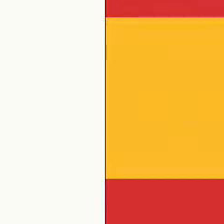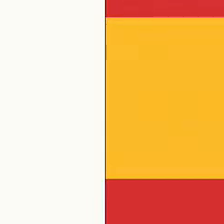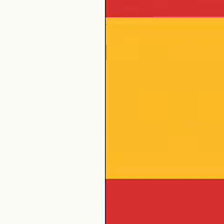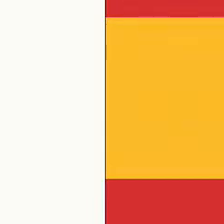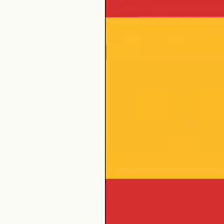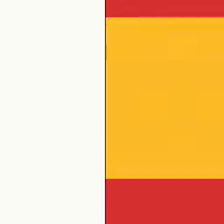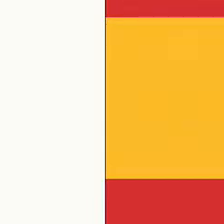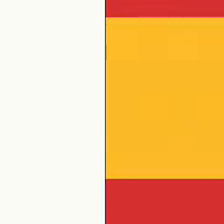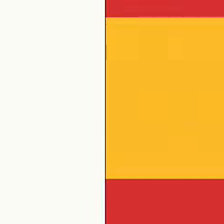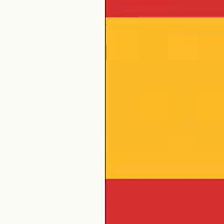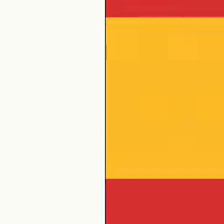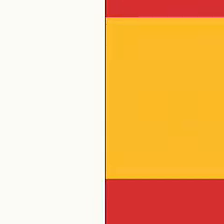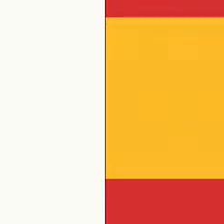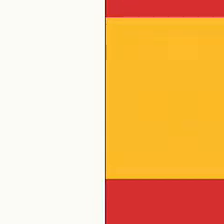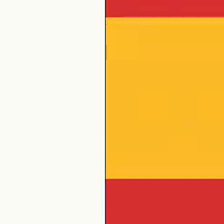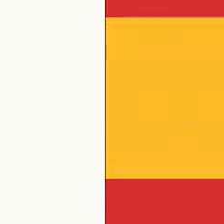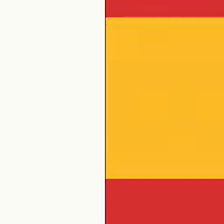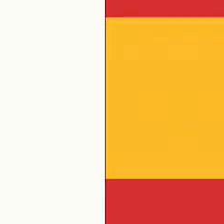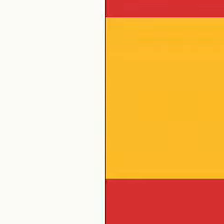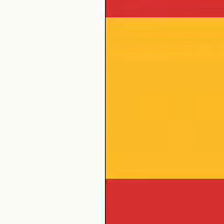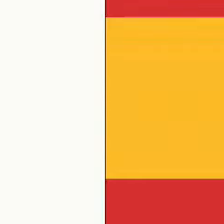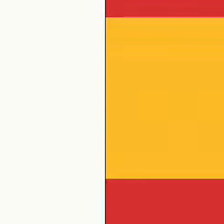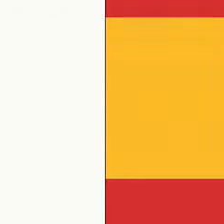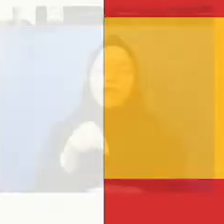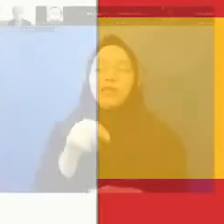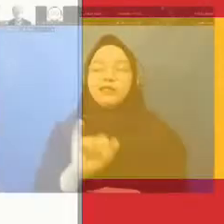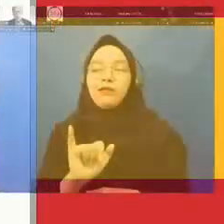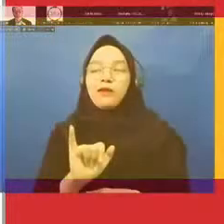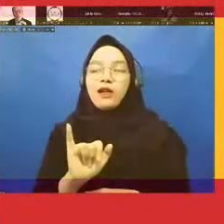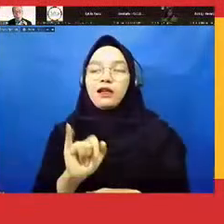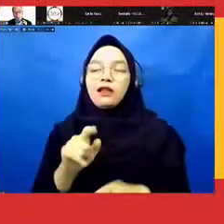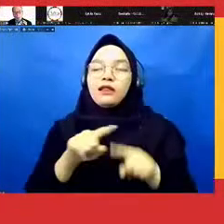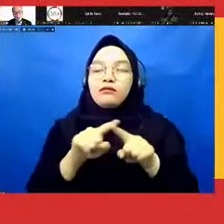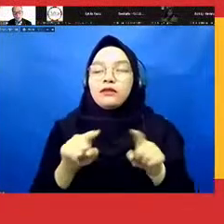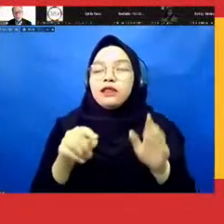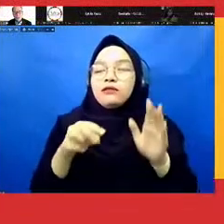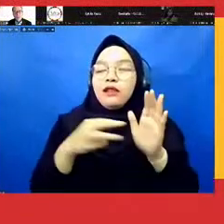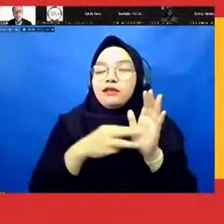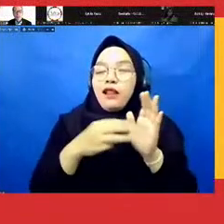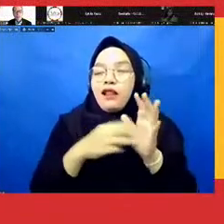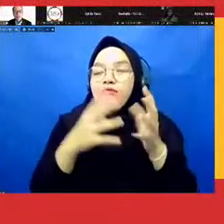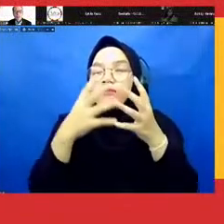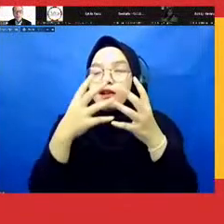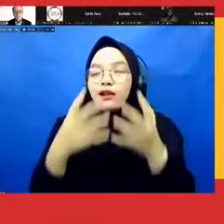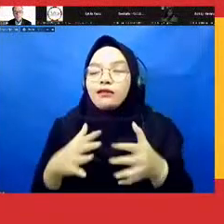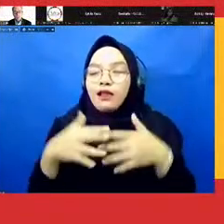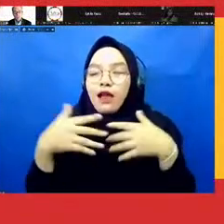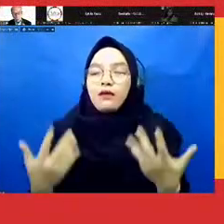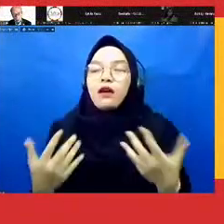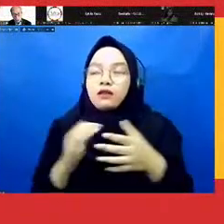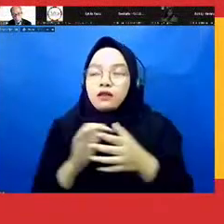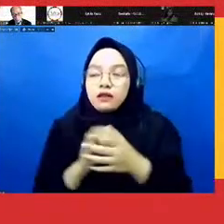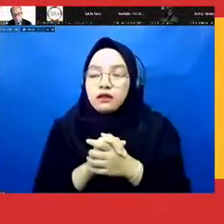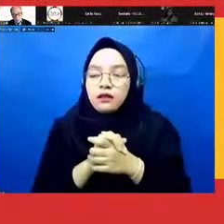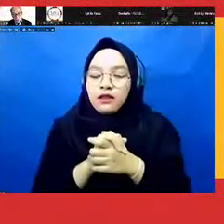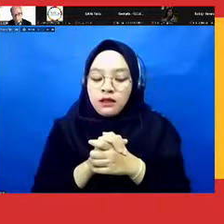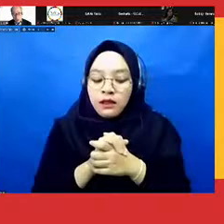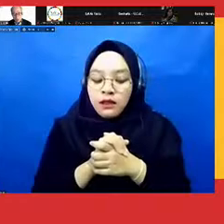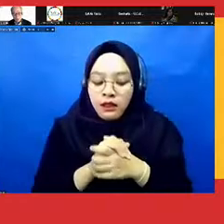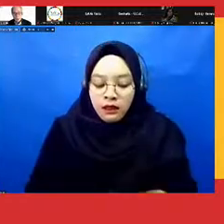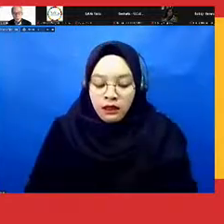The deepest problem, I think, is that the bureaucracy of the local